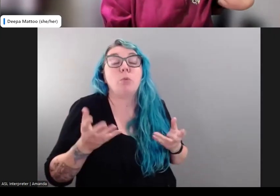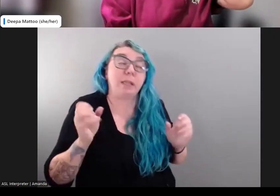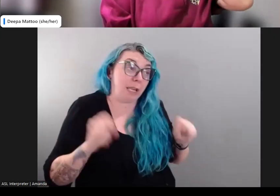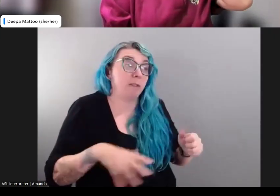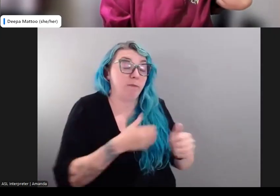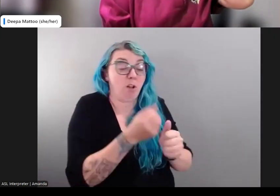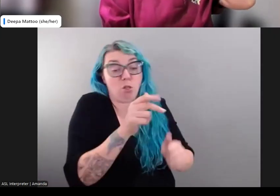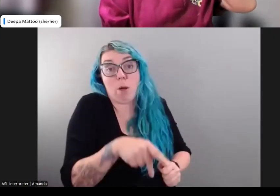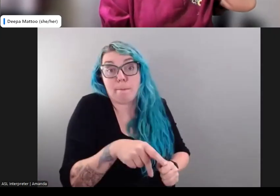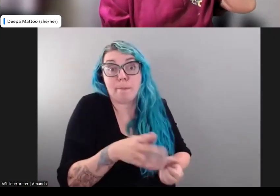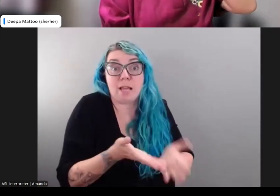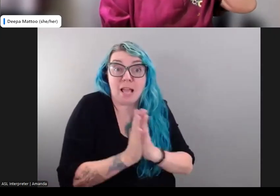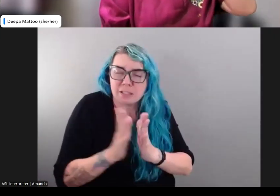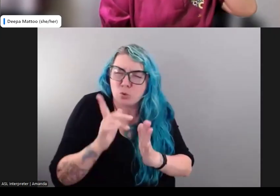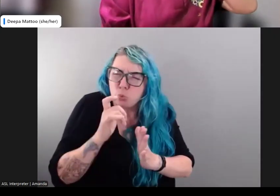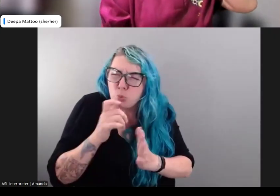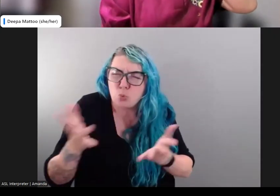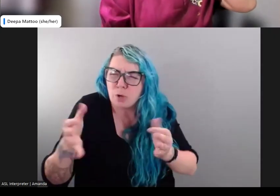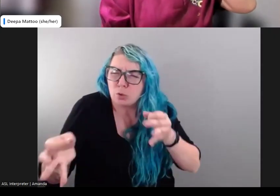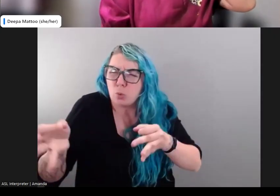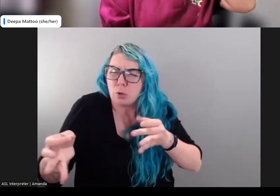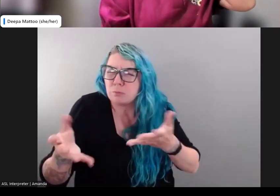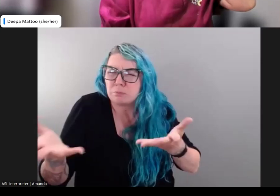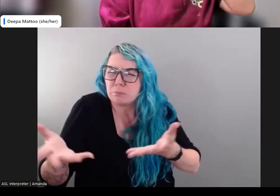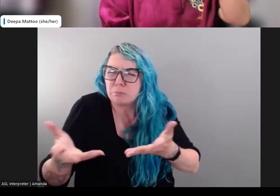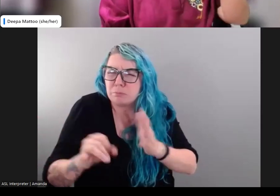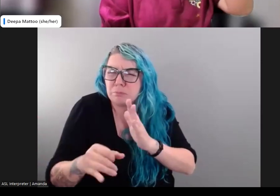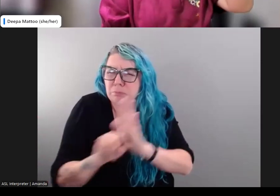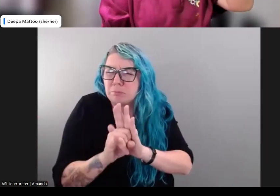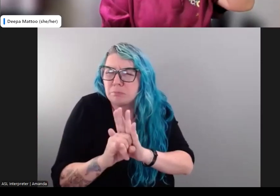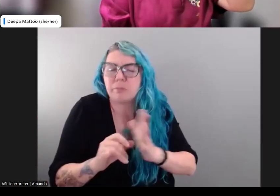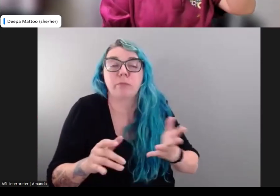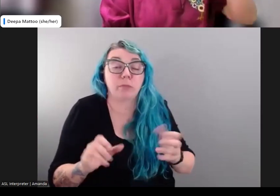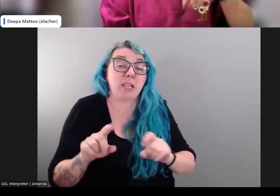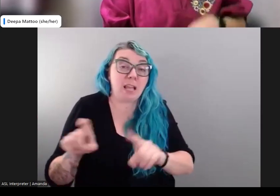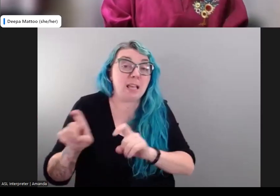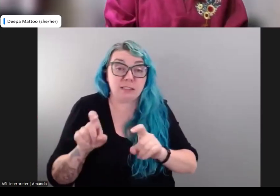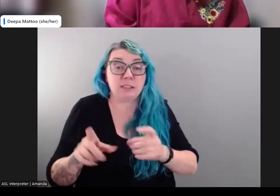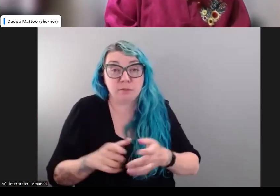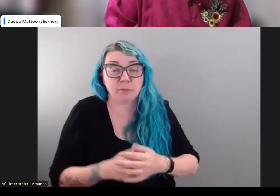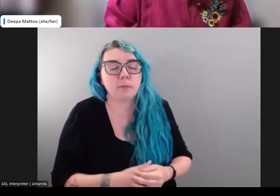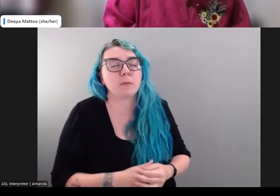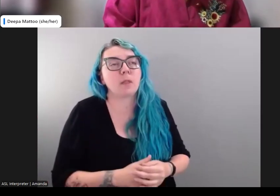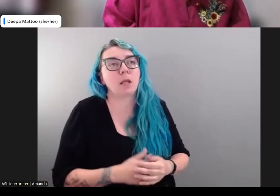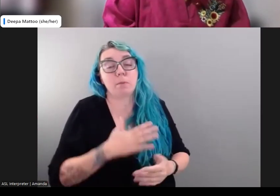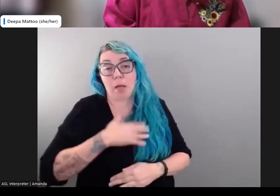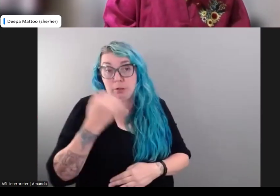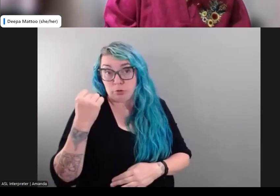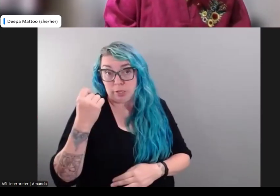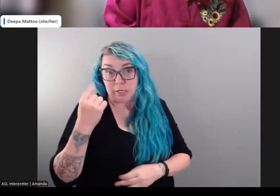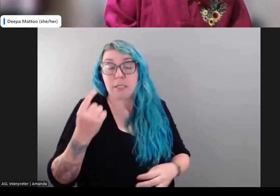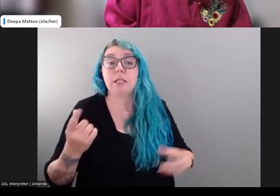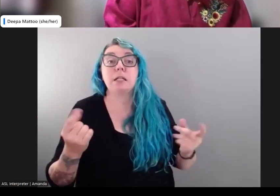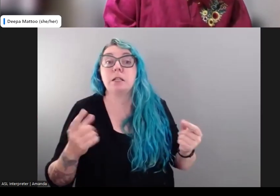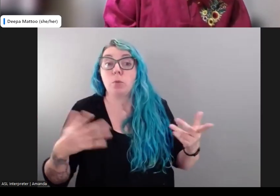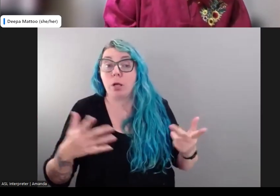and check with them. And my understanding is what they used the tools assessment, the risk assessment